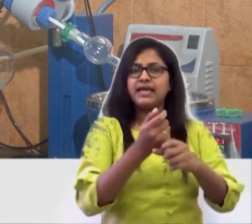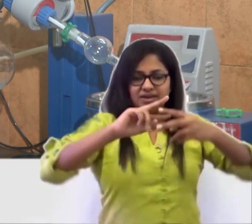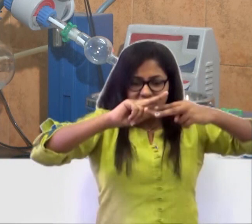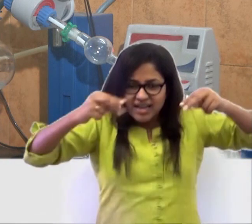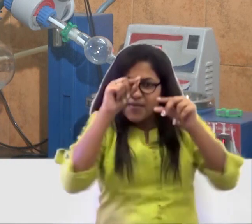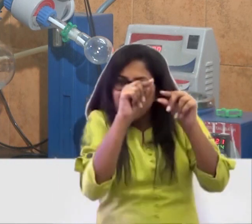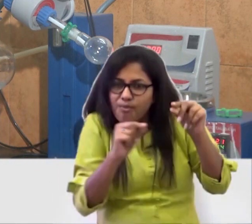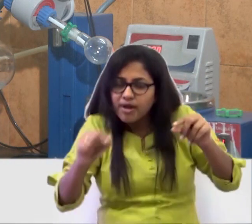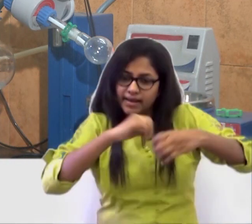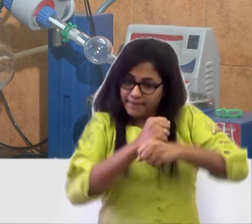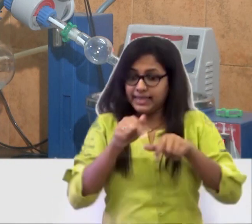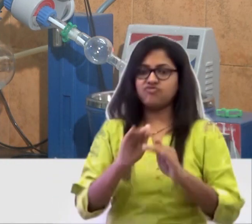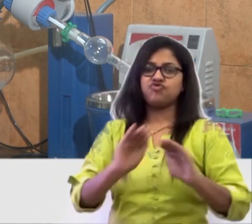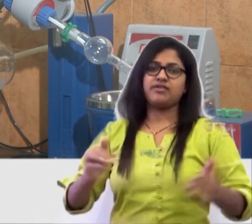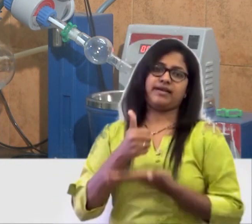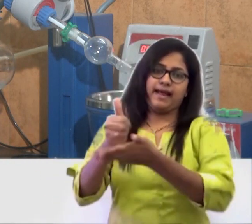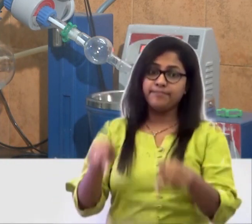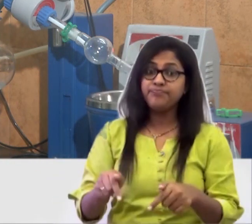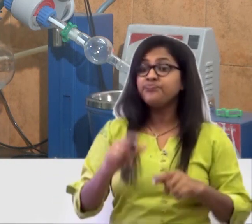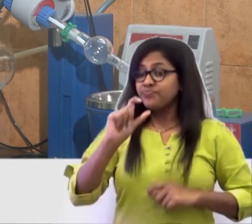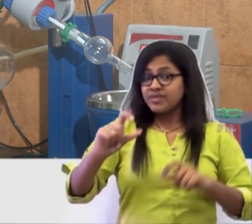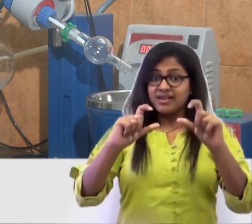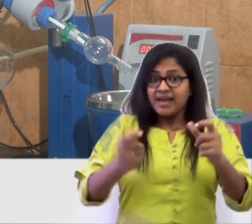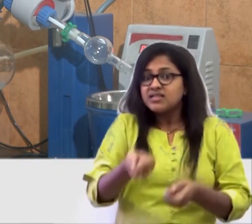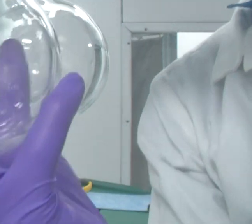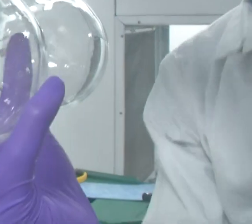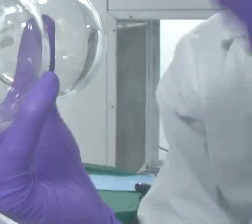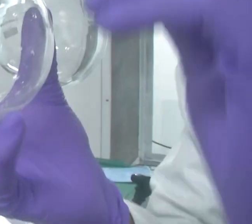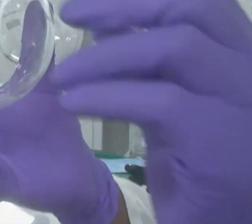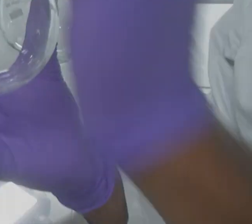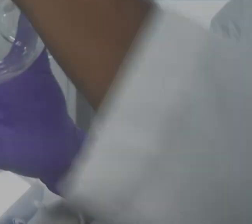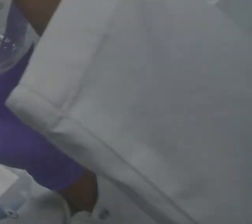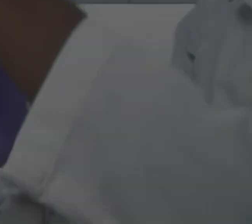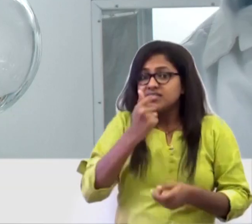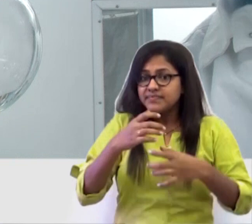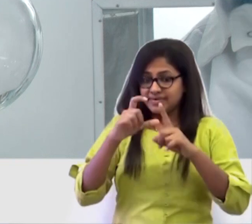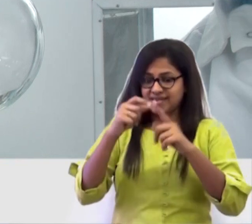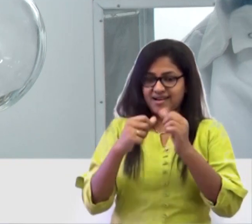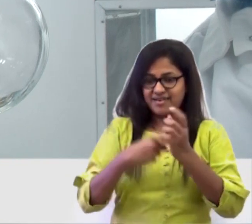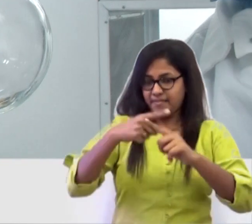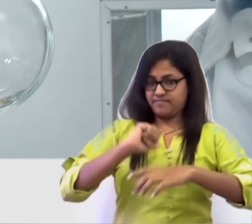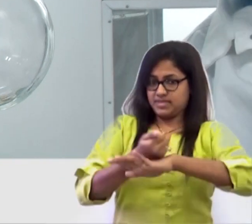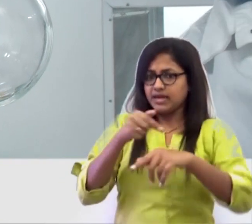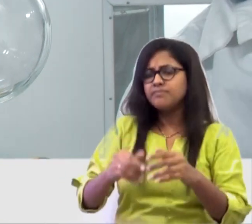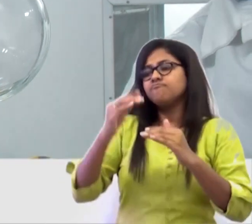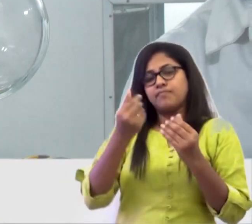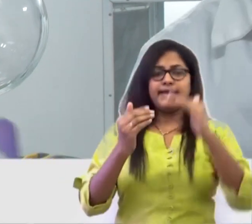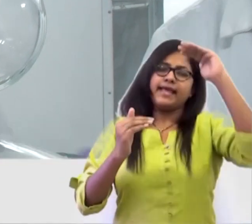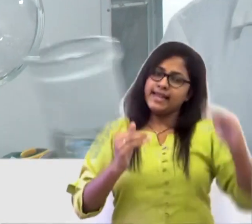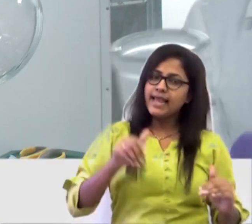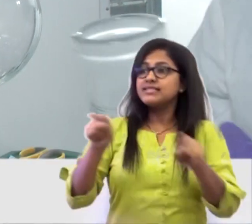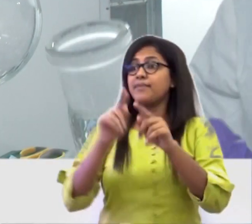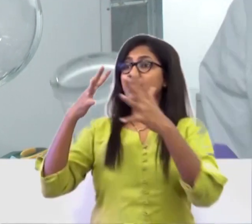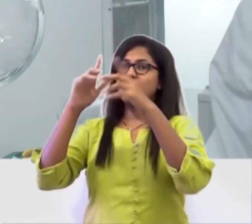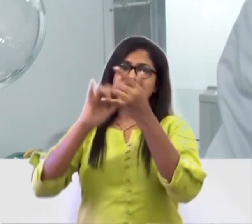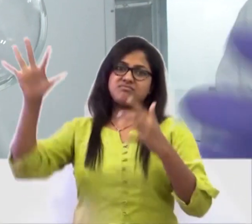have created new molecules which will help the children. Images inside DART lab. The treatment DART has developed